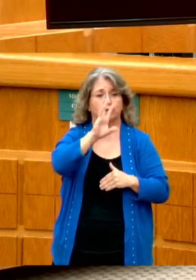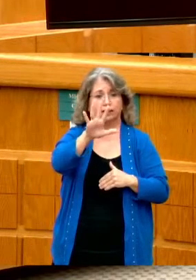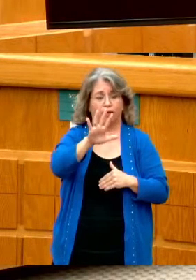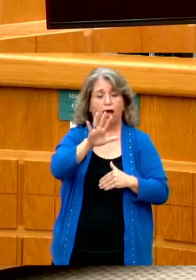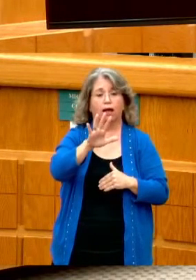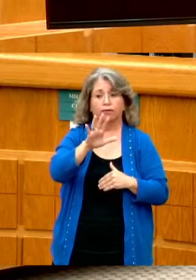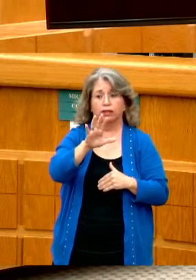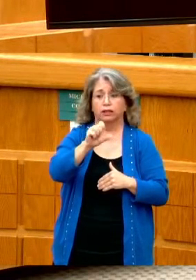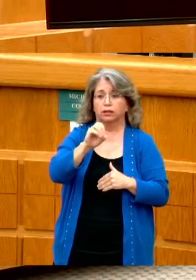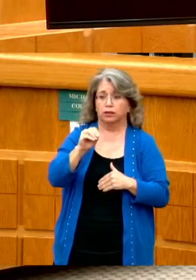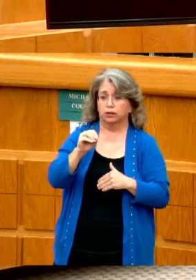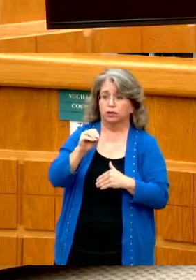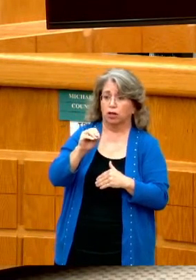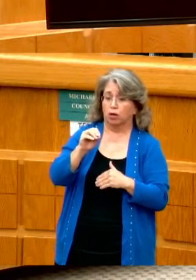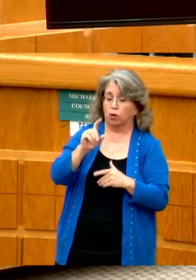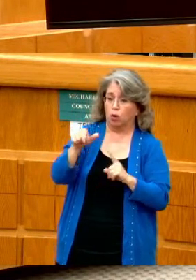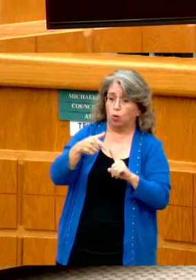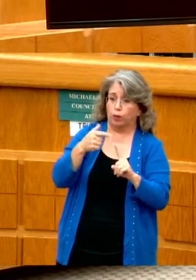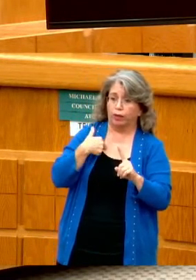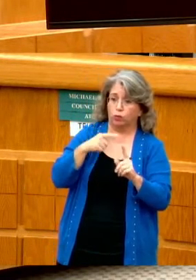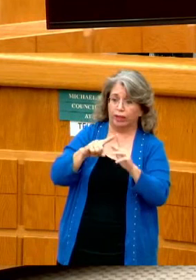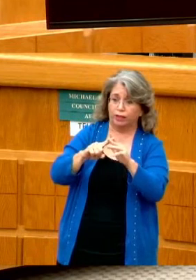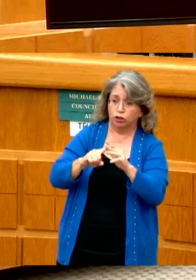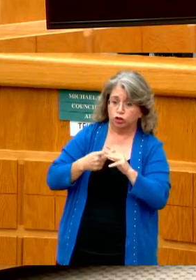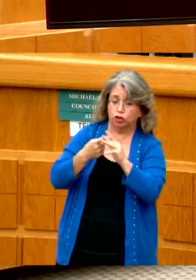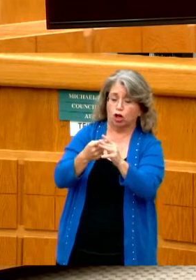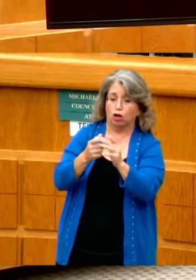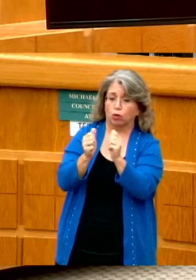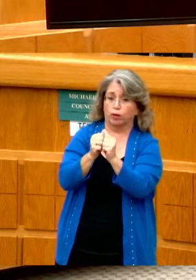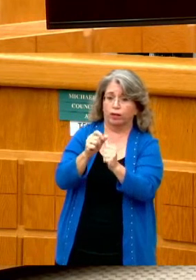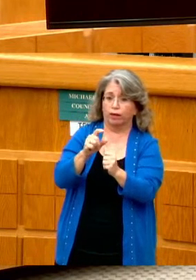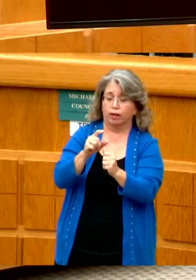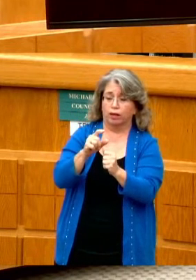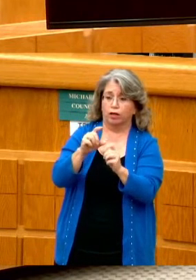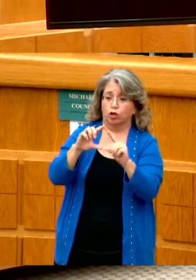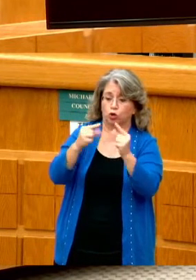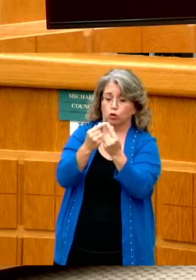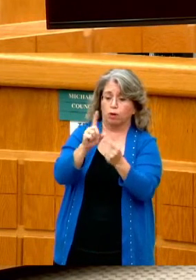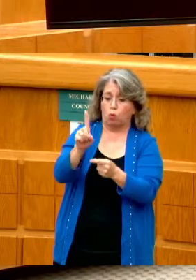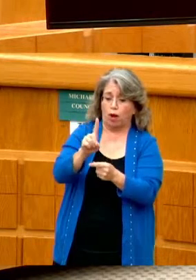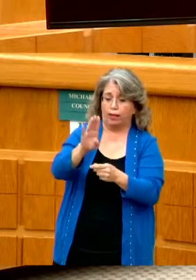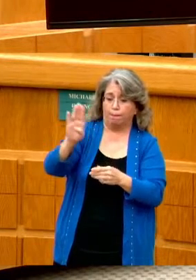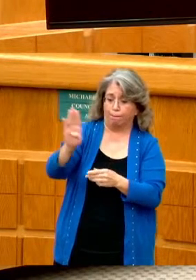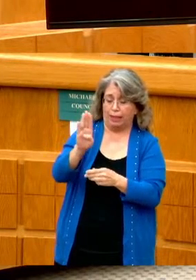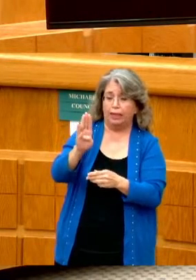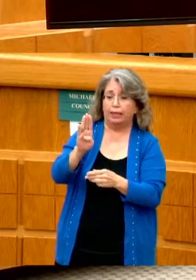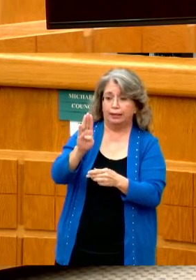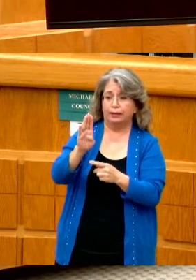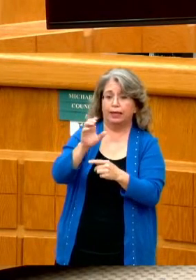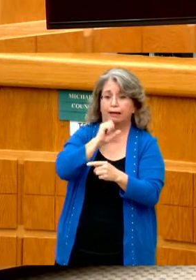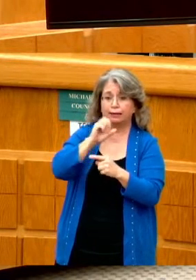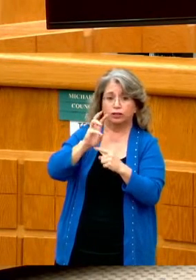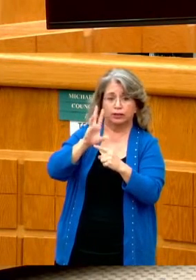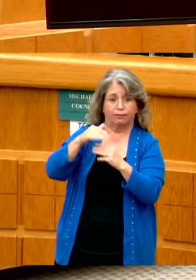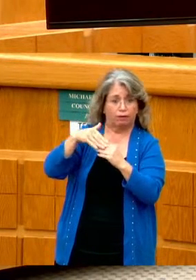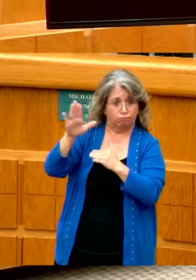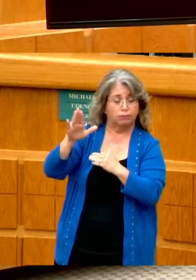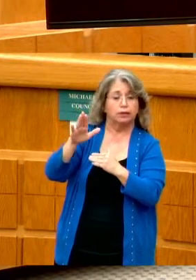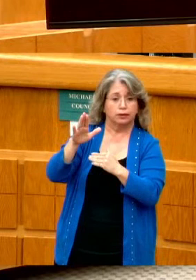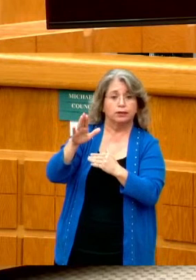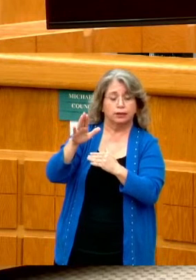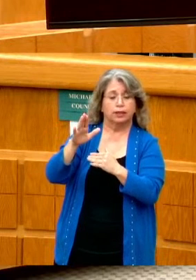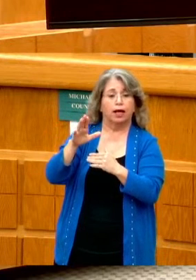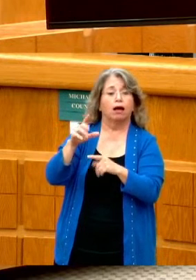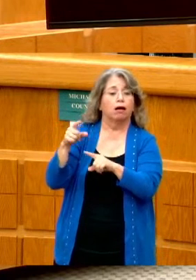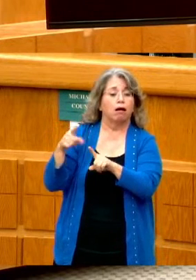to 1B, we're going to have some long lines because that's our trigger, age 65. And we have more uninsured people